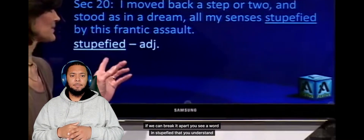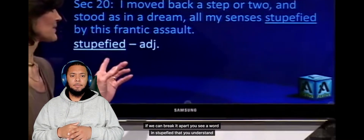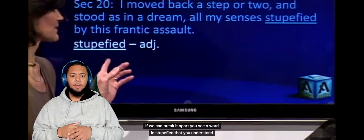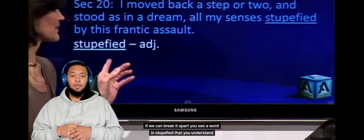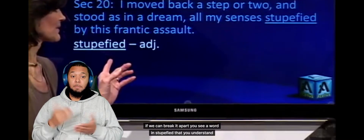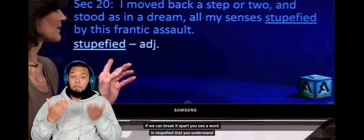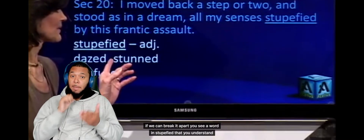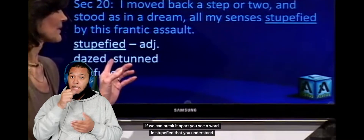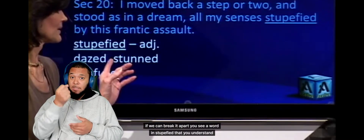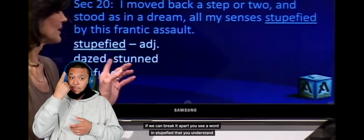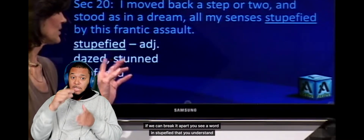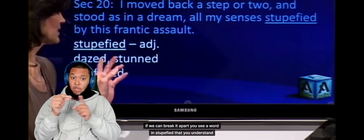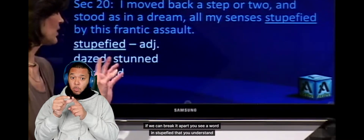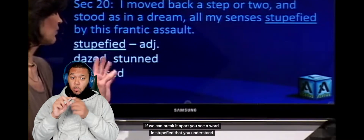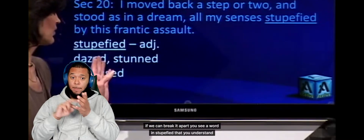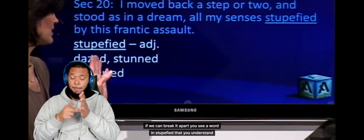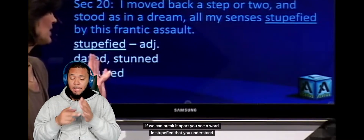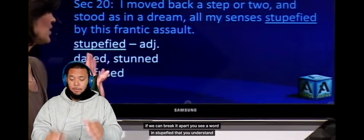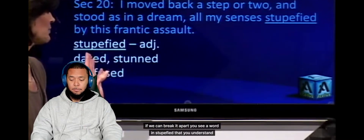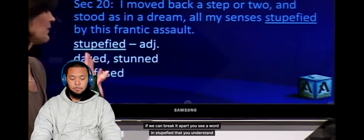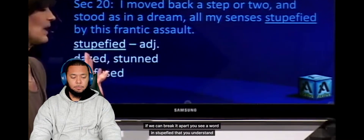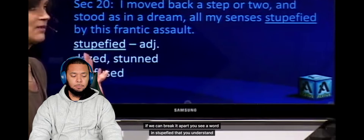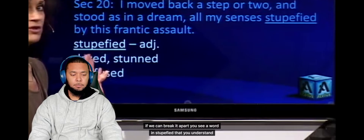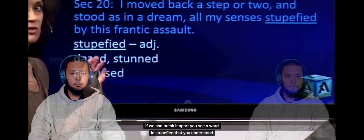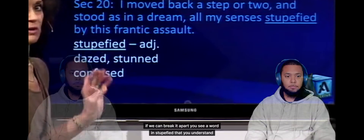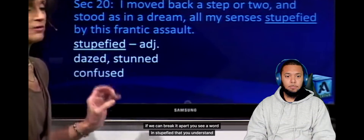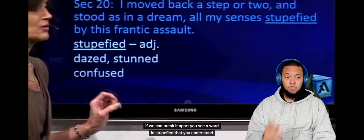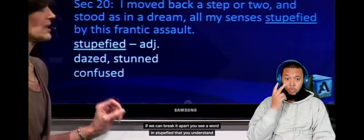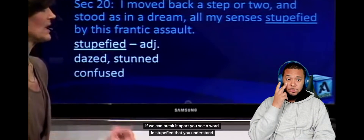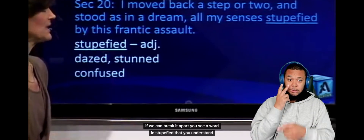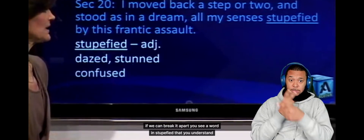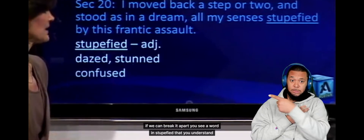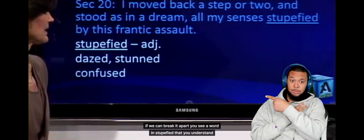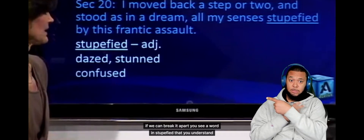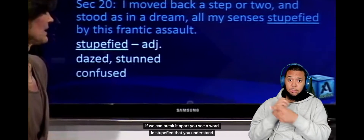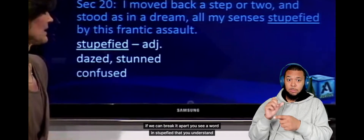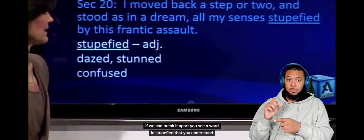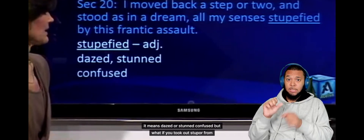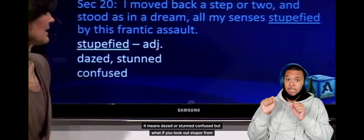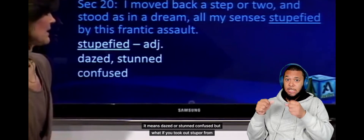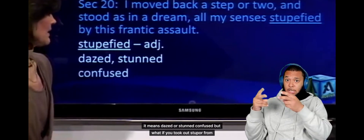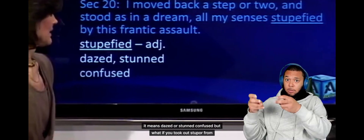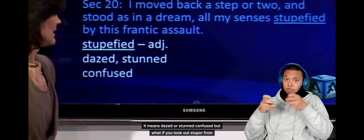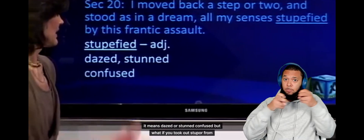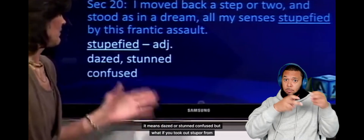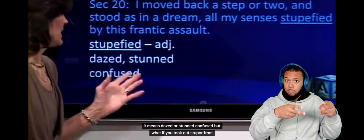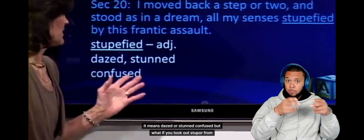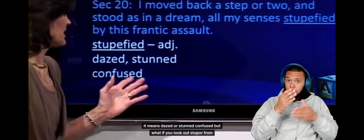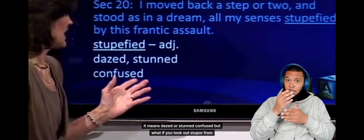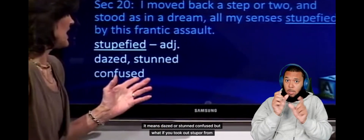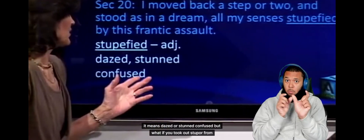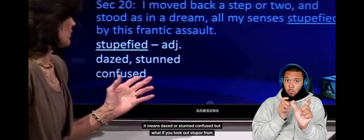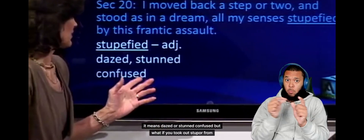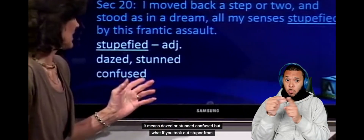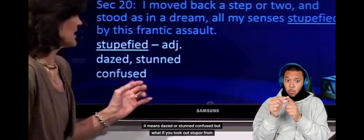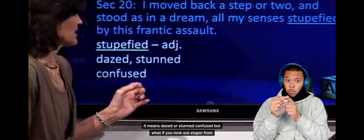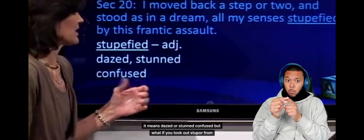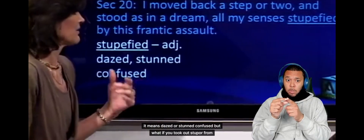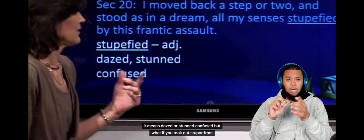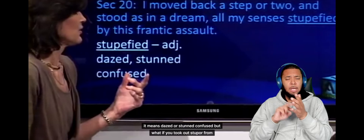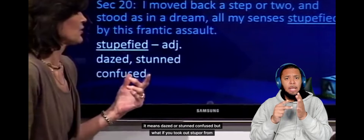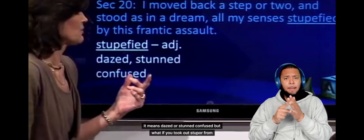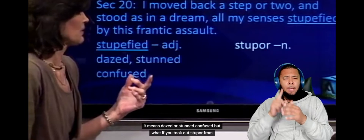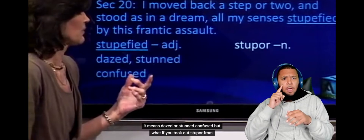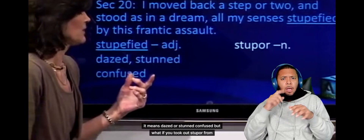apart. You see a word in stupefied that you understand? It means dazed or